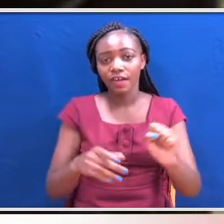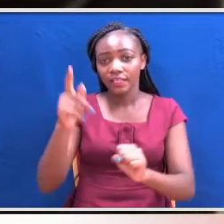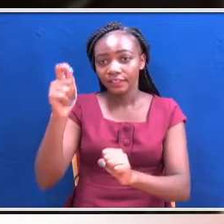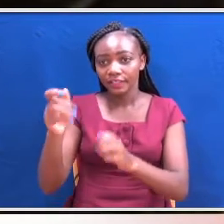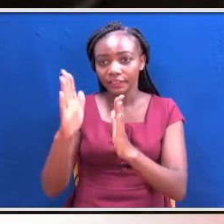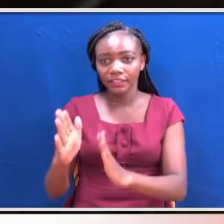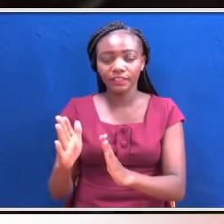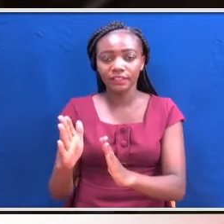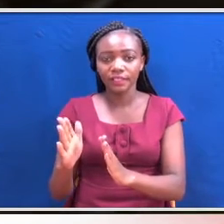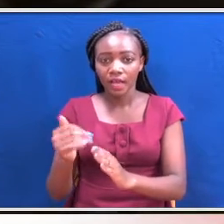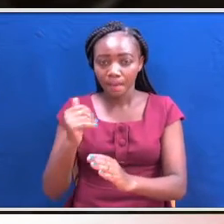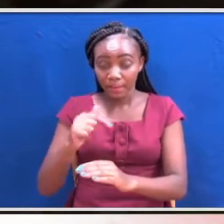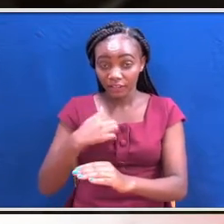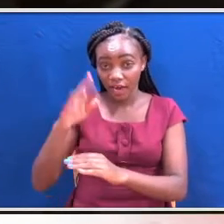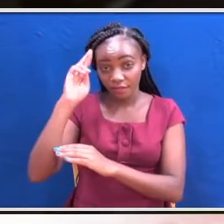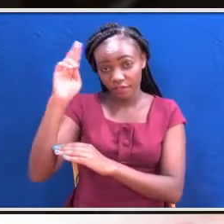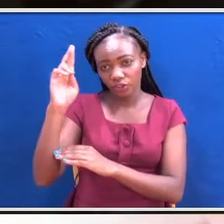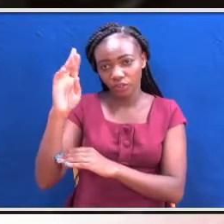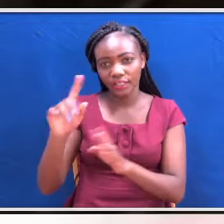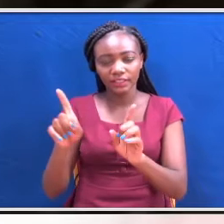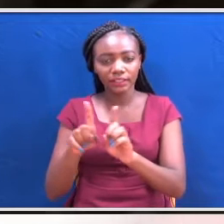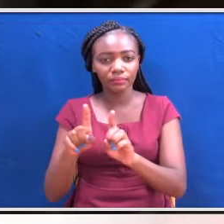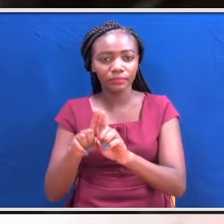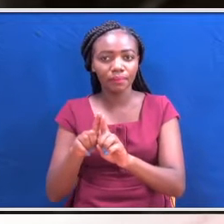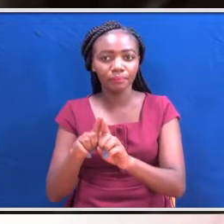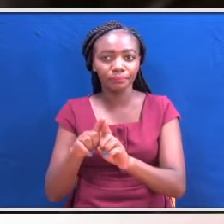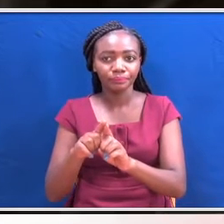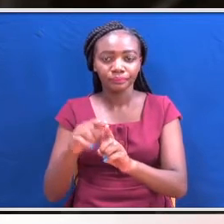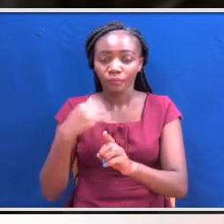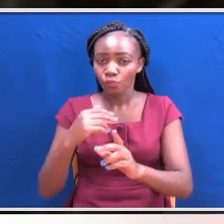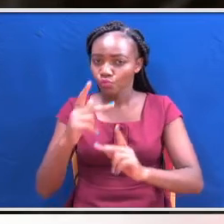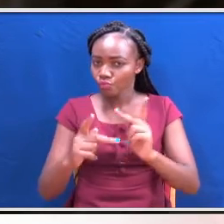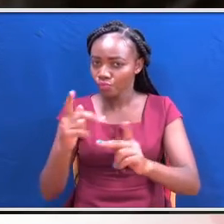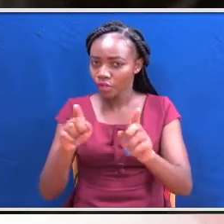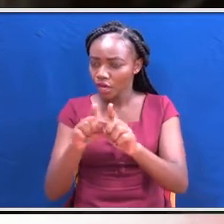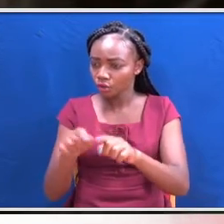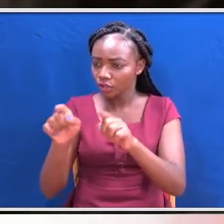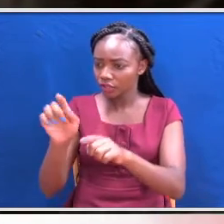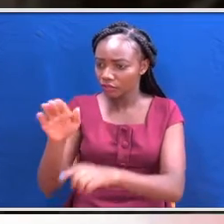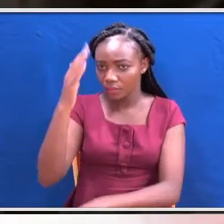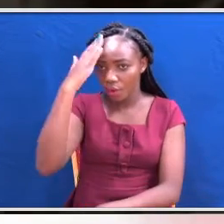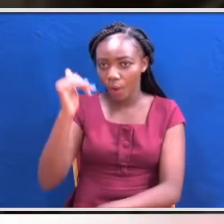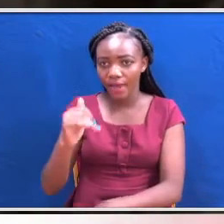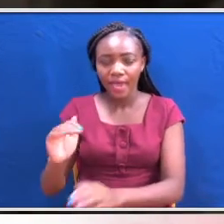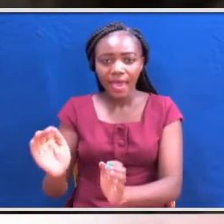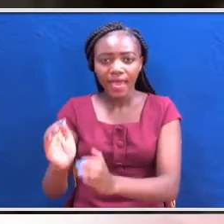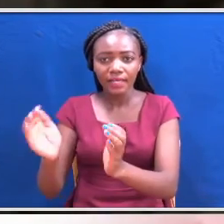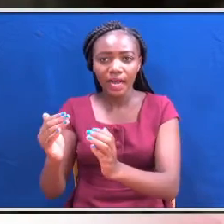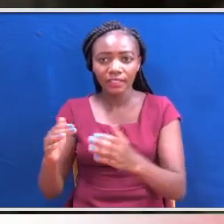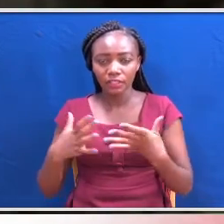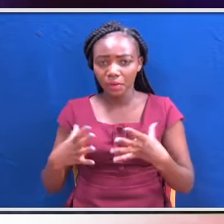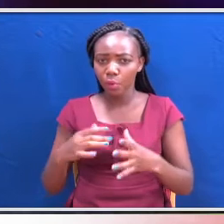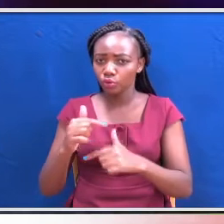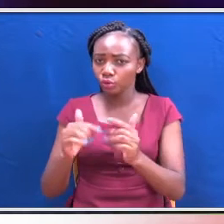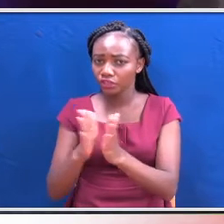legal reasoning to shreds, faulting his fidelity to procedure, accusing him of encouraging litigants to commit